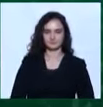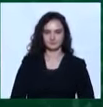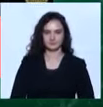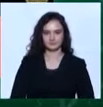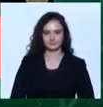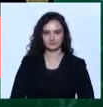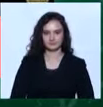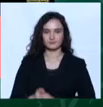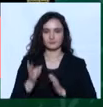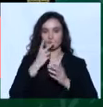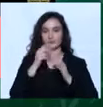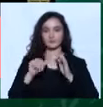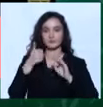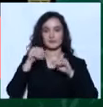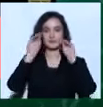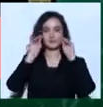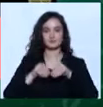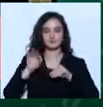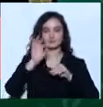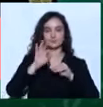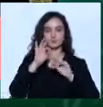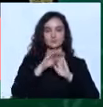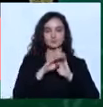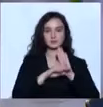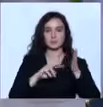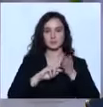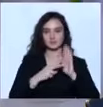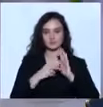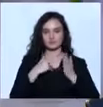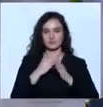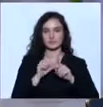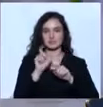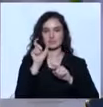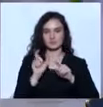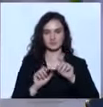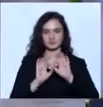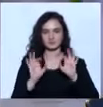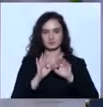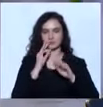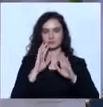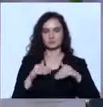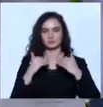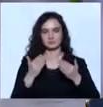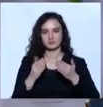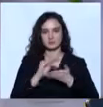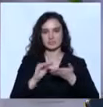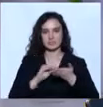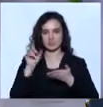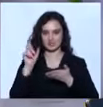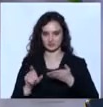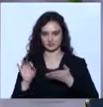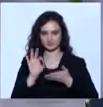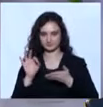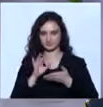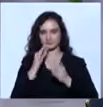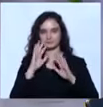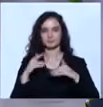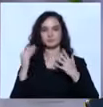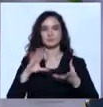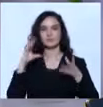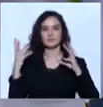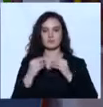Let's have a look at the agenda first. We have the vocabulary, which we will look at, then a look at the author, and maybe a summary